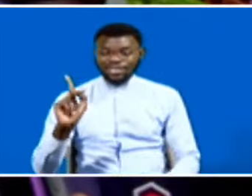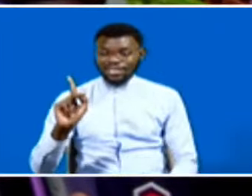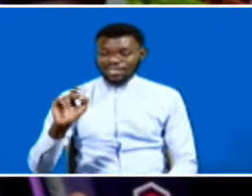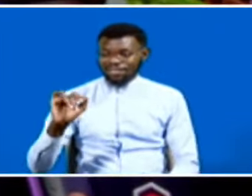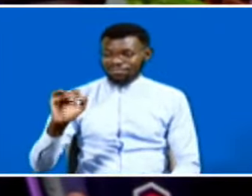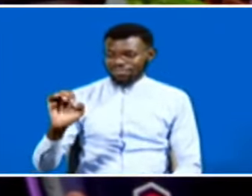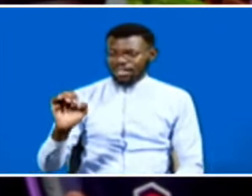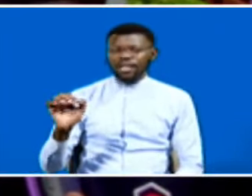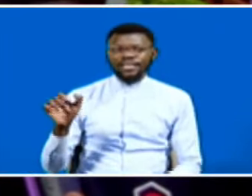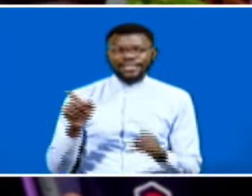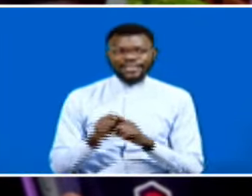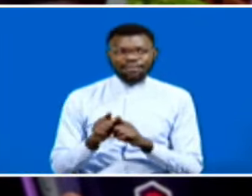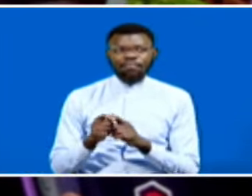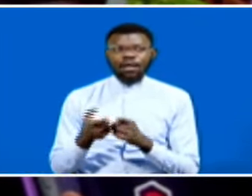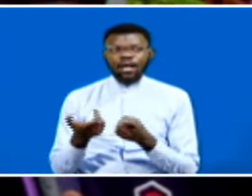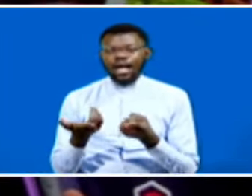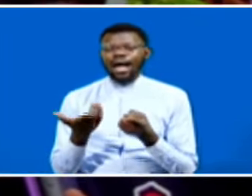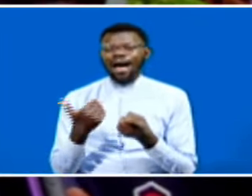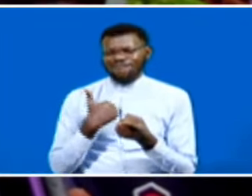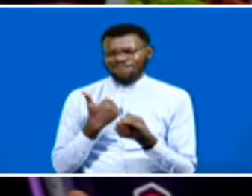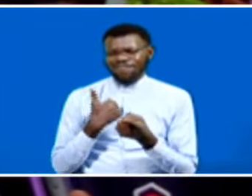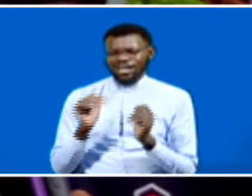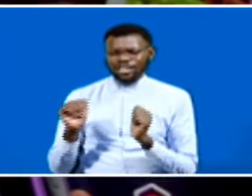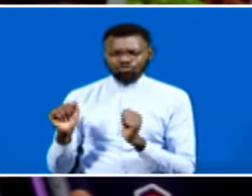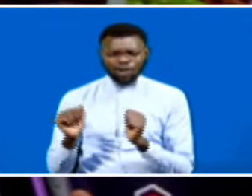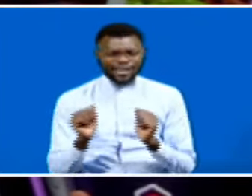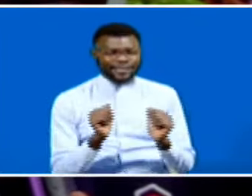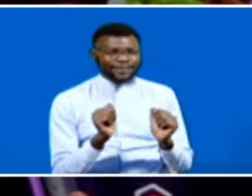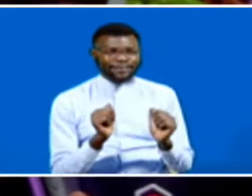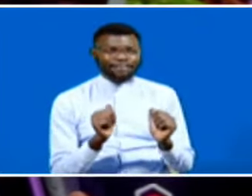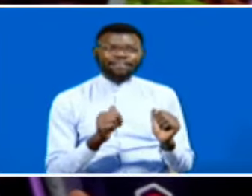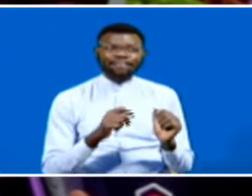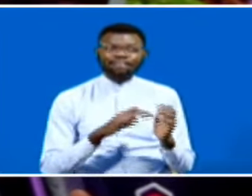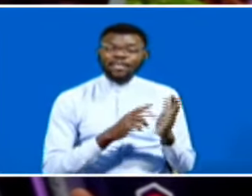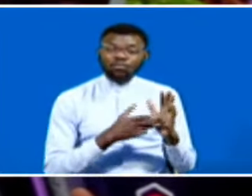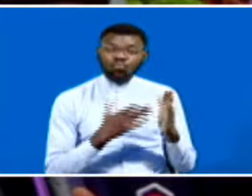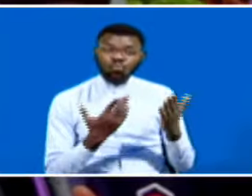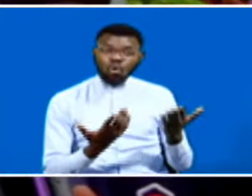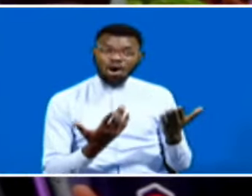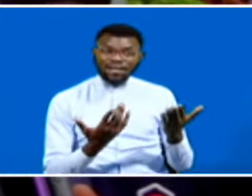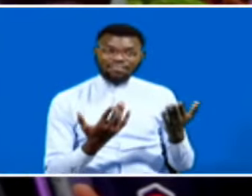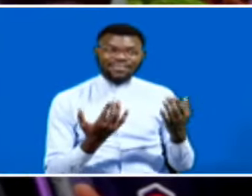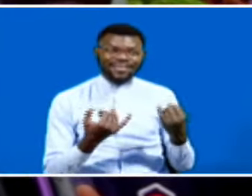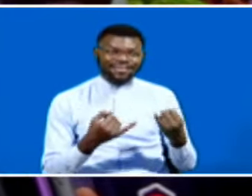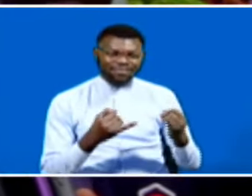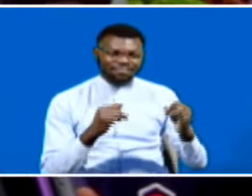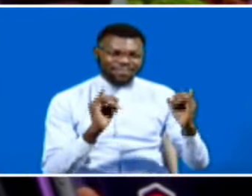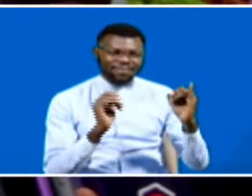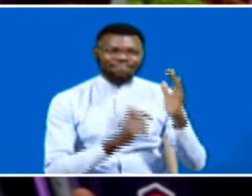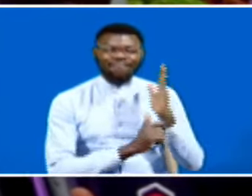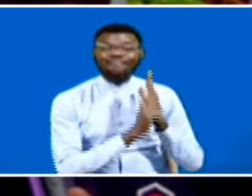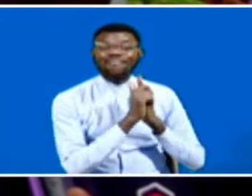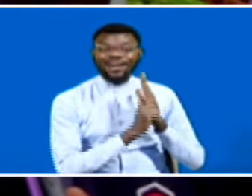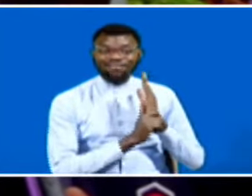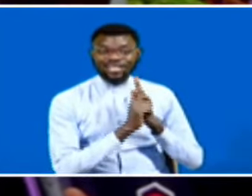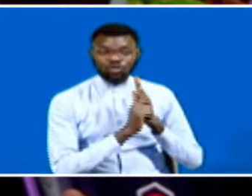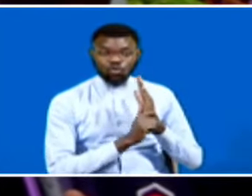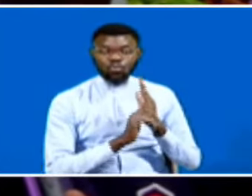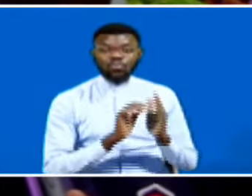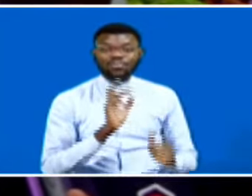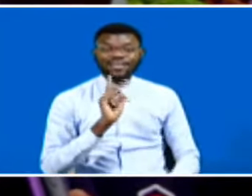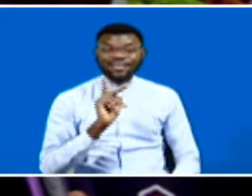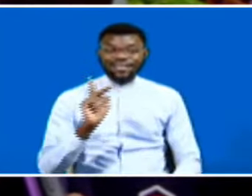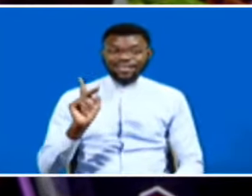is strategically placed to implement the manifesto of the Kenya Kwanza